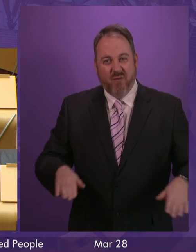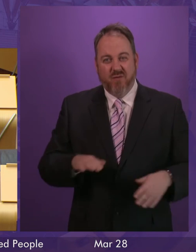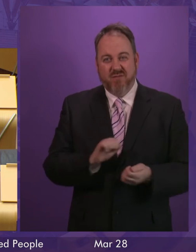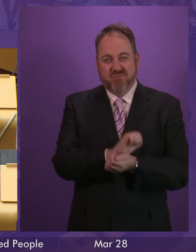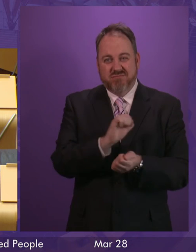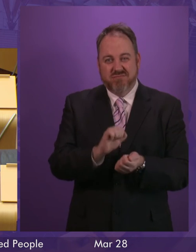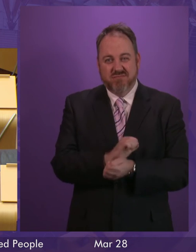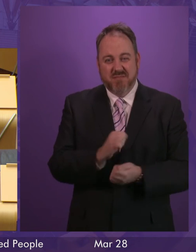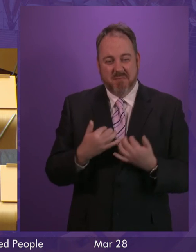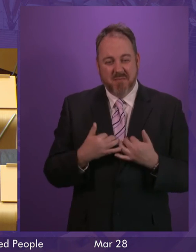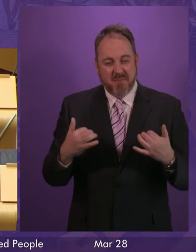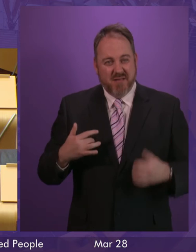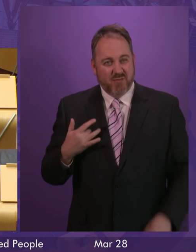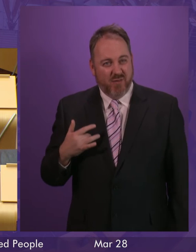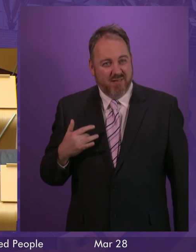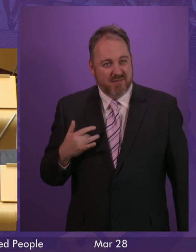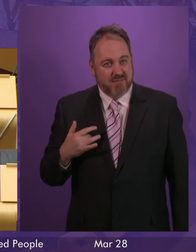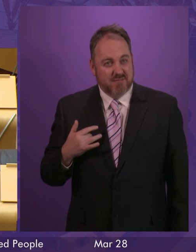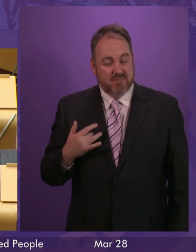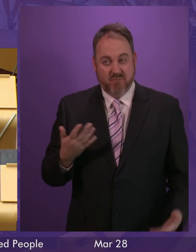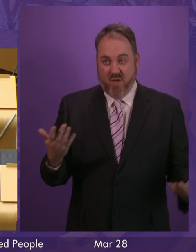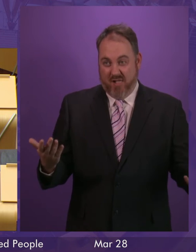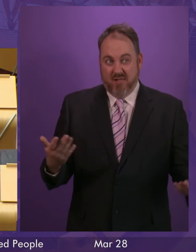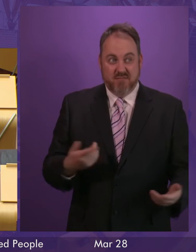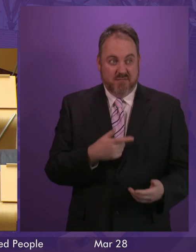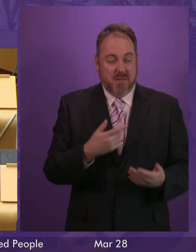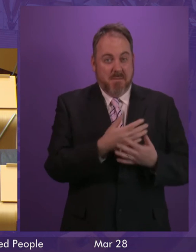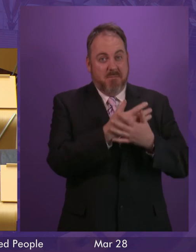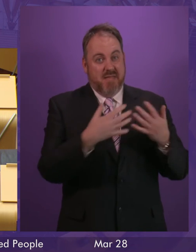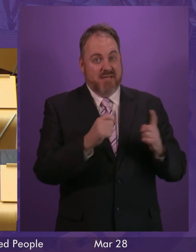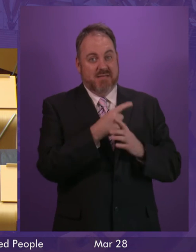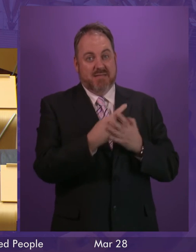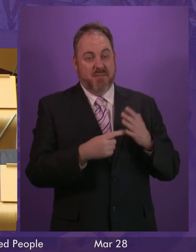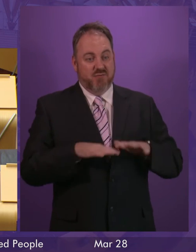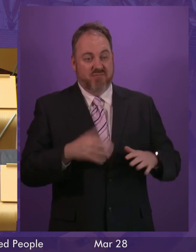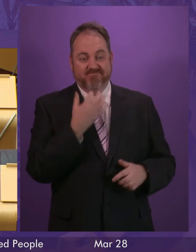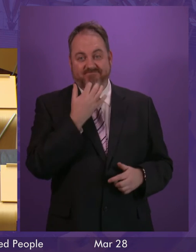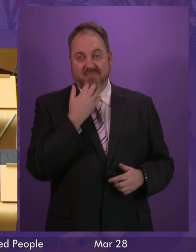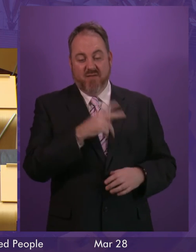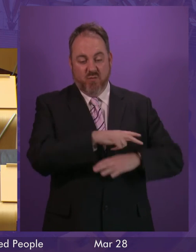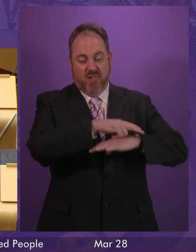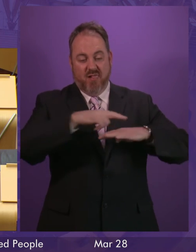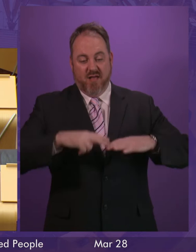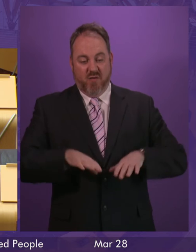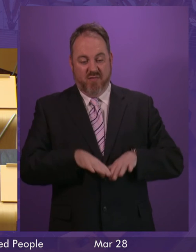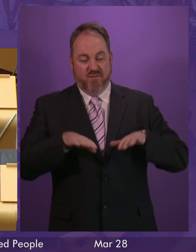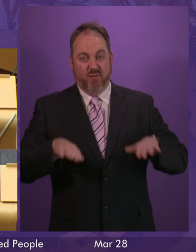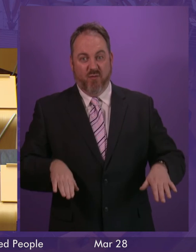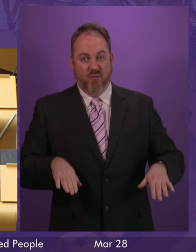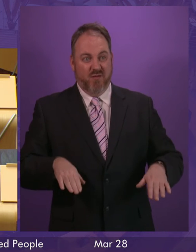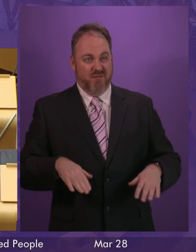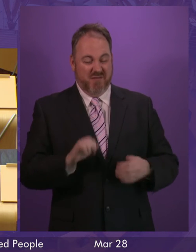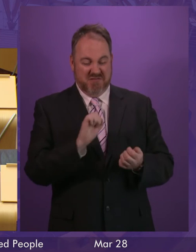Because sadly, that's the only option available to many disabled children and adults when they leave their home.